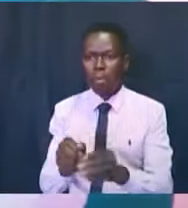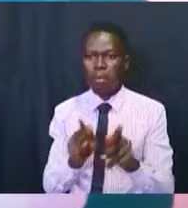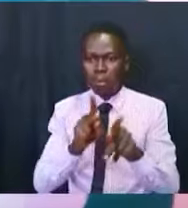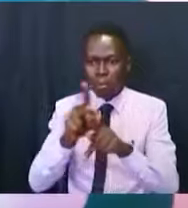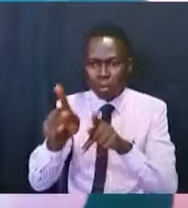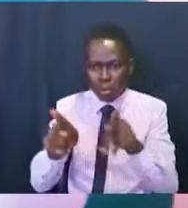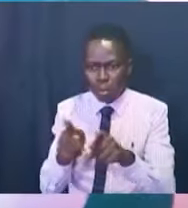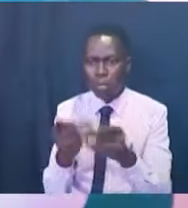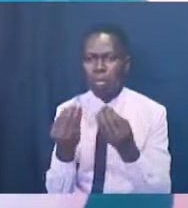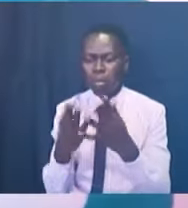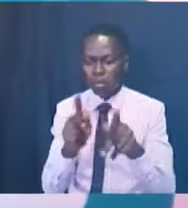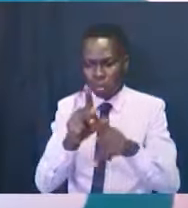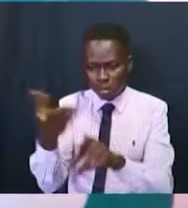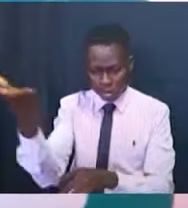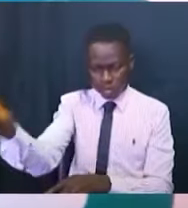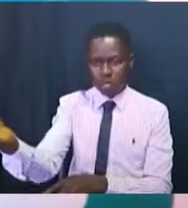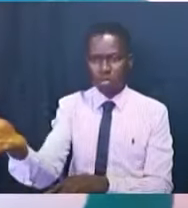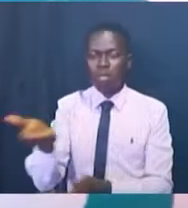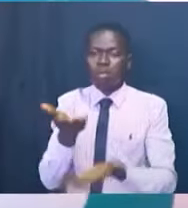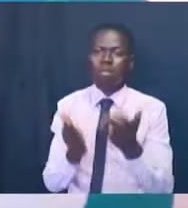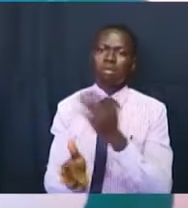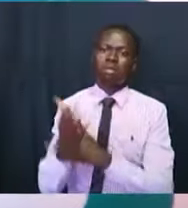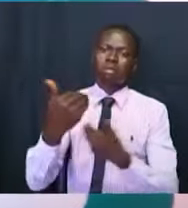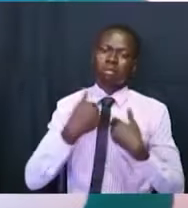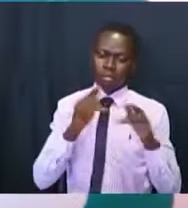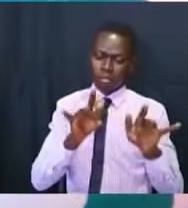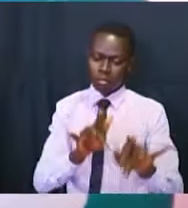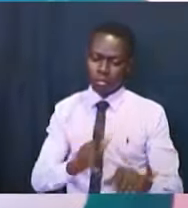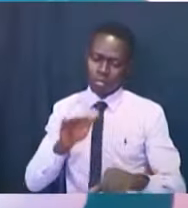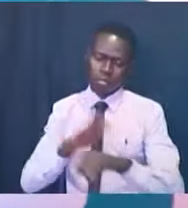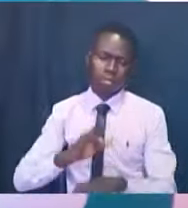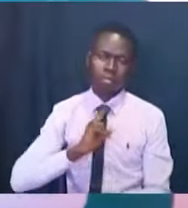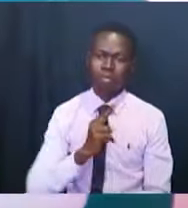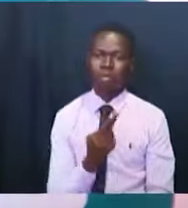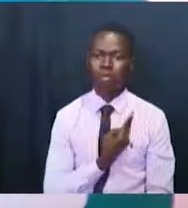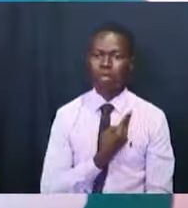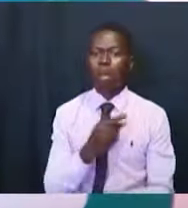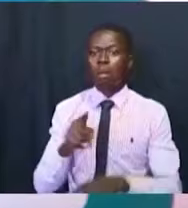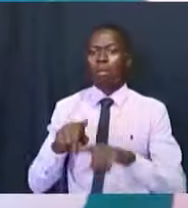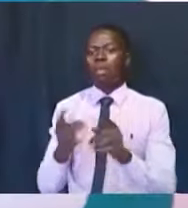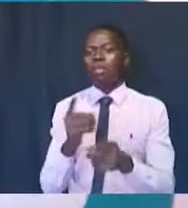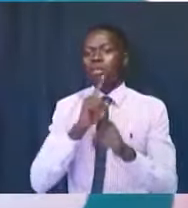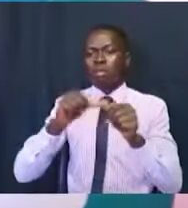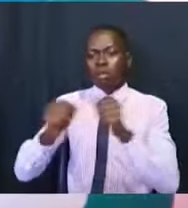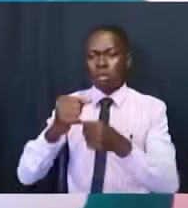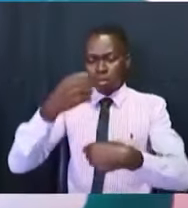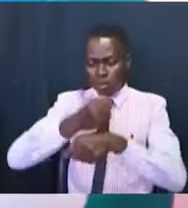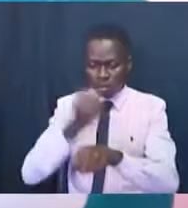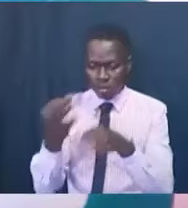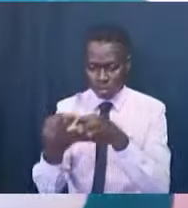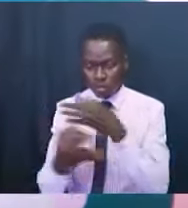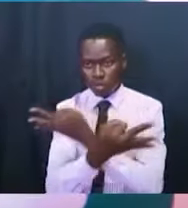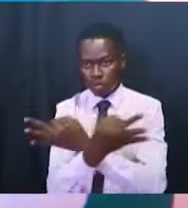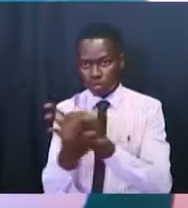widely and affect the world. May God have mercy. Now, when we are talking about unleashing into the world,